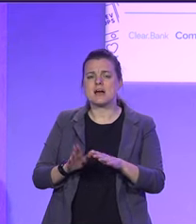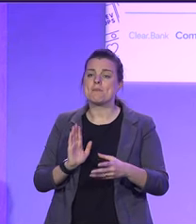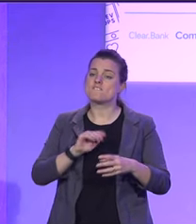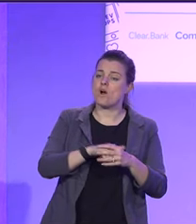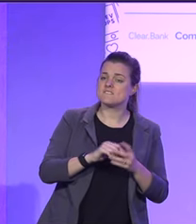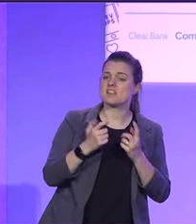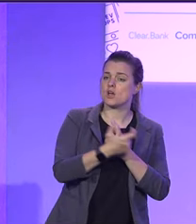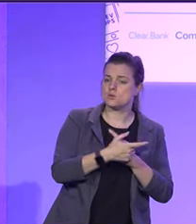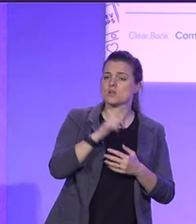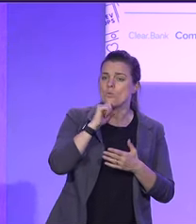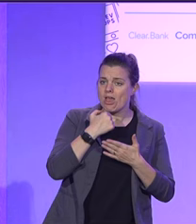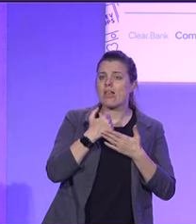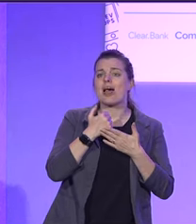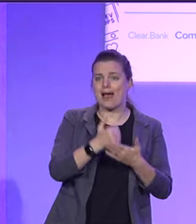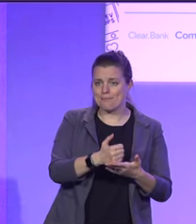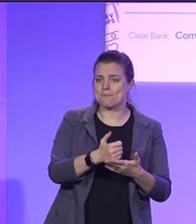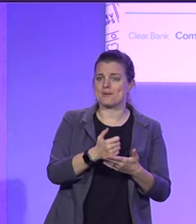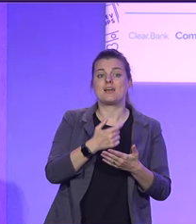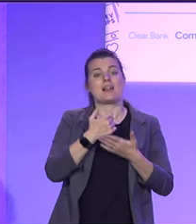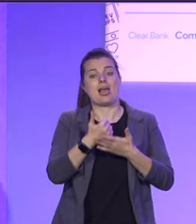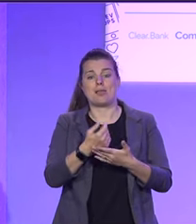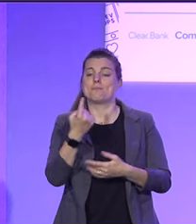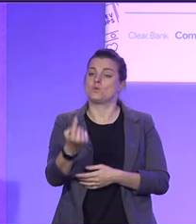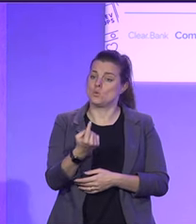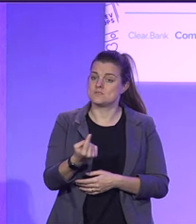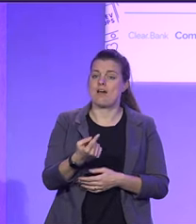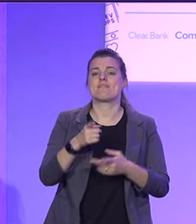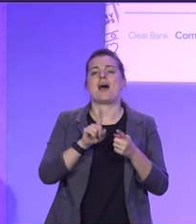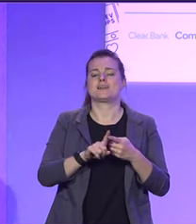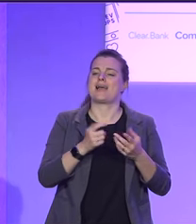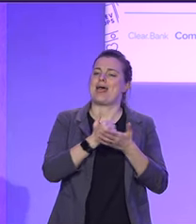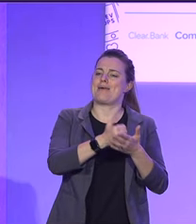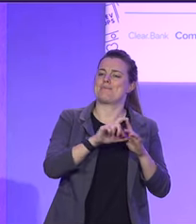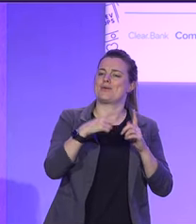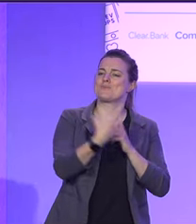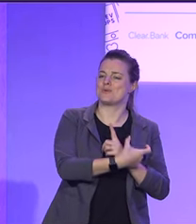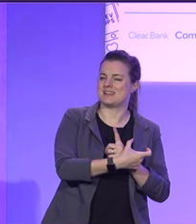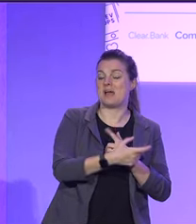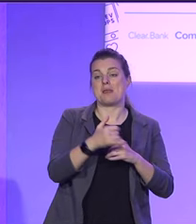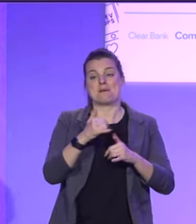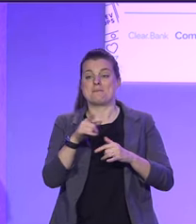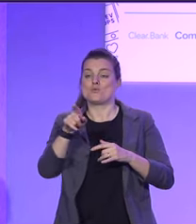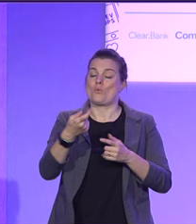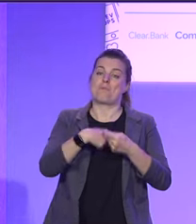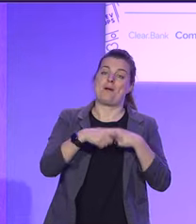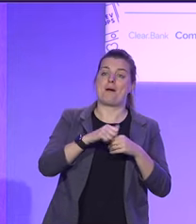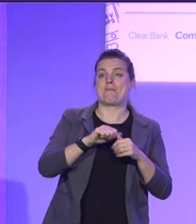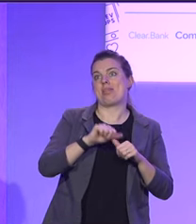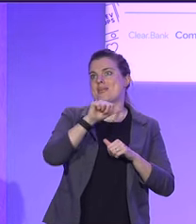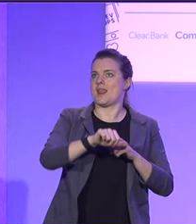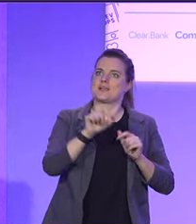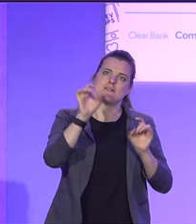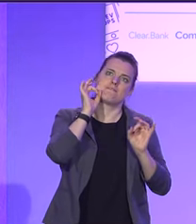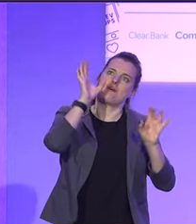the next big person on stage or just get that promotion or move on to that new role. And again, as I say, it can be in an IC role or